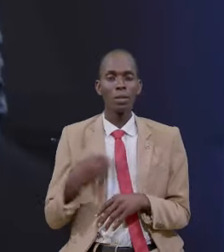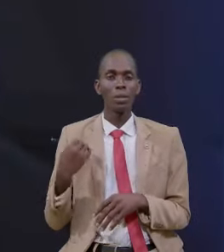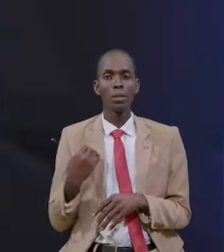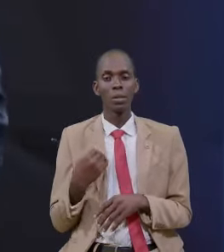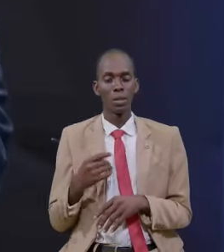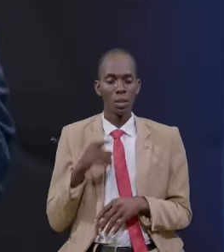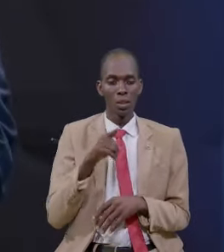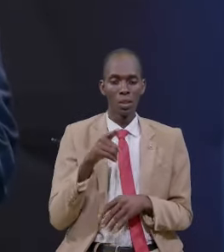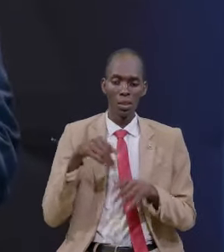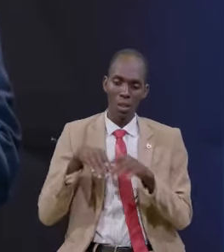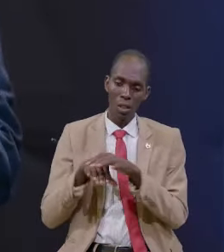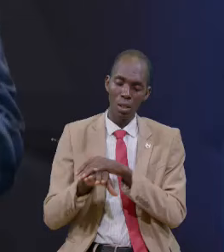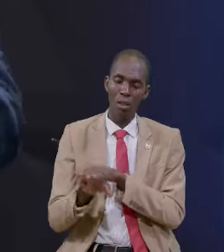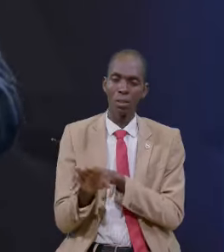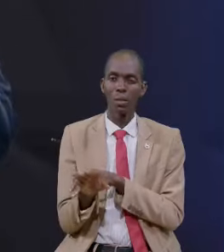entered into